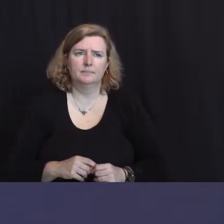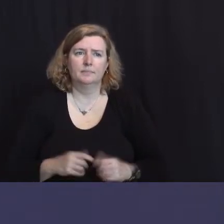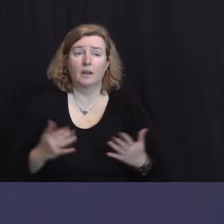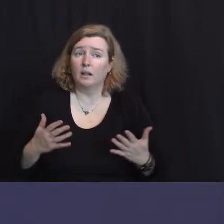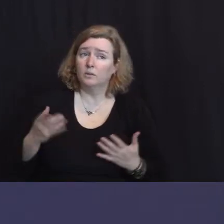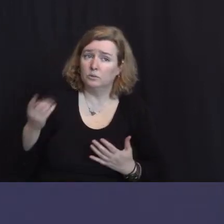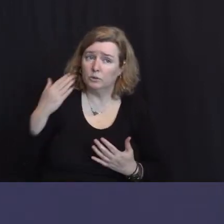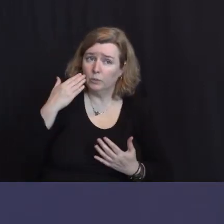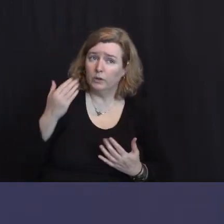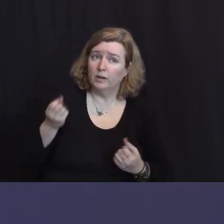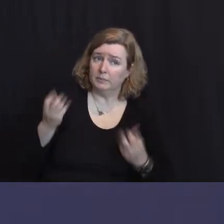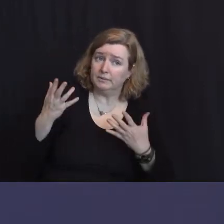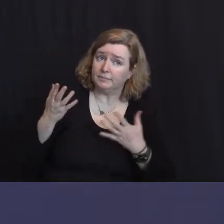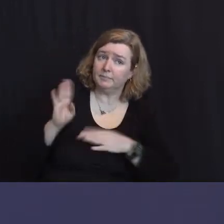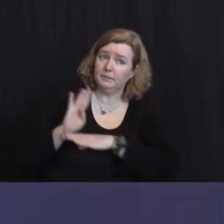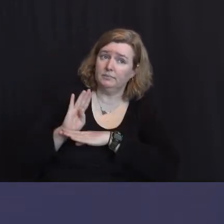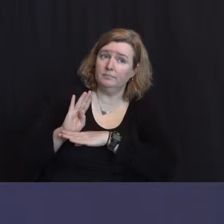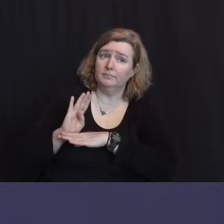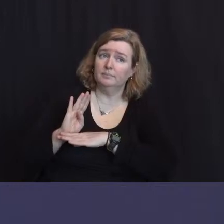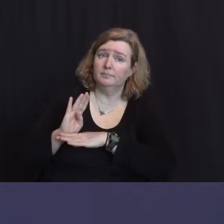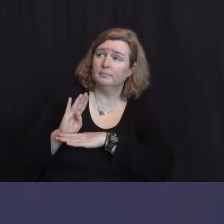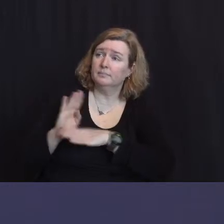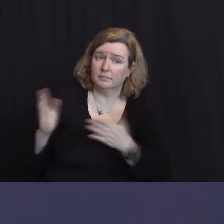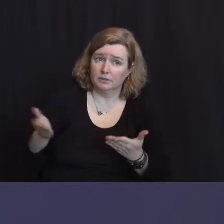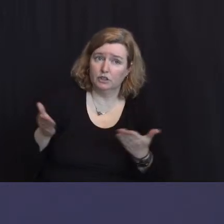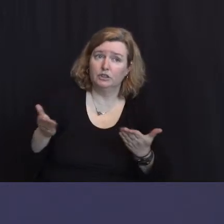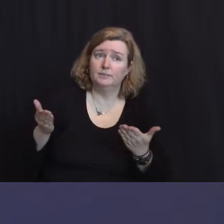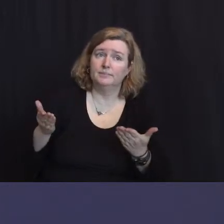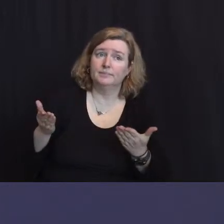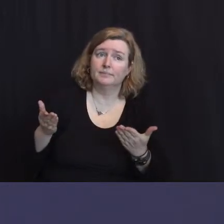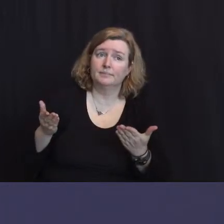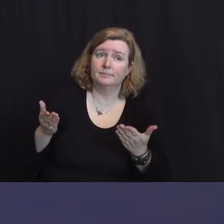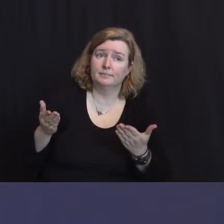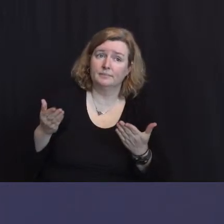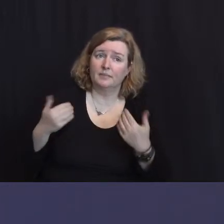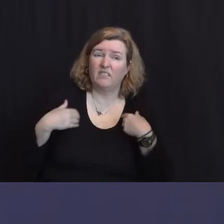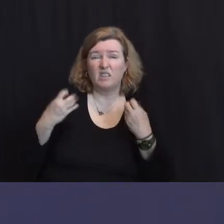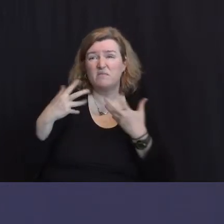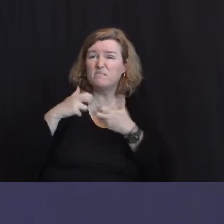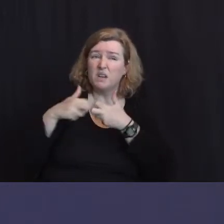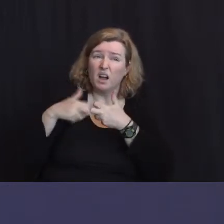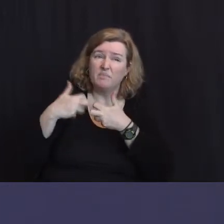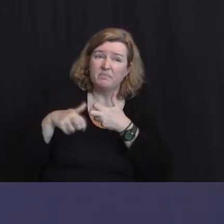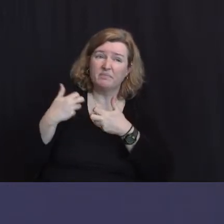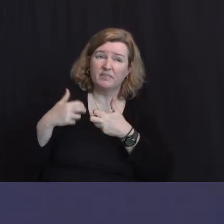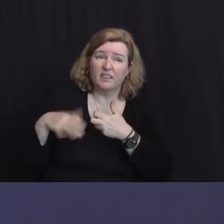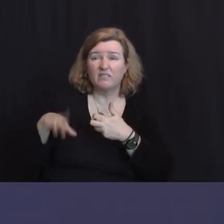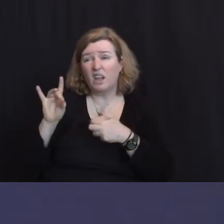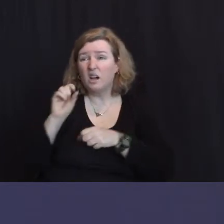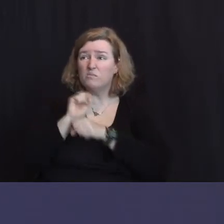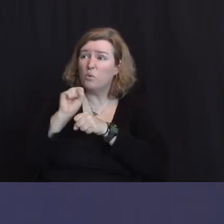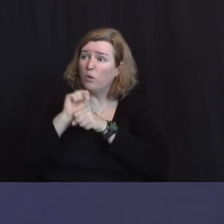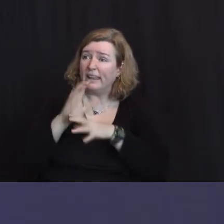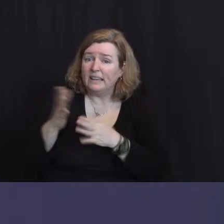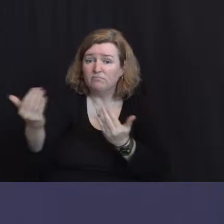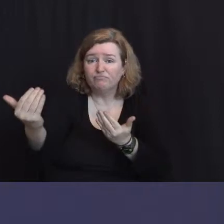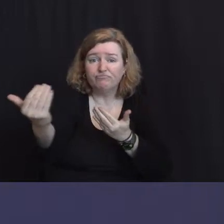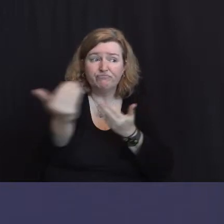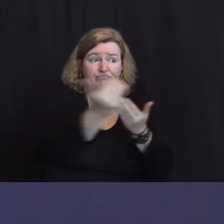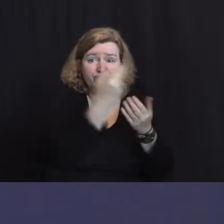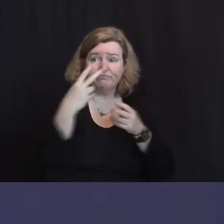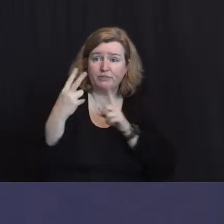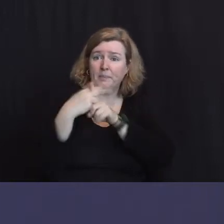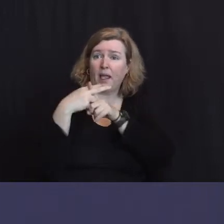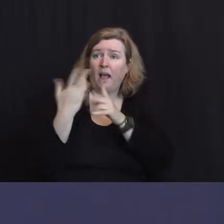many businesses in New Jersey are having a lot of problems, a lot of difficulty finding workers. It's become clear that some